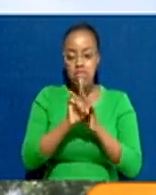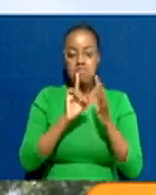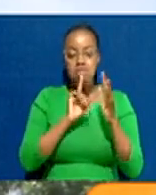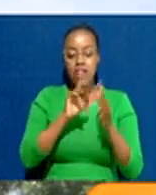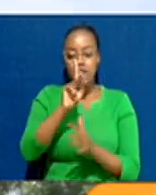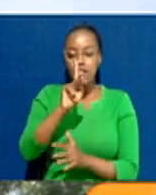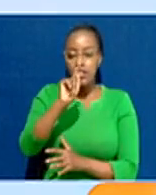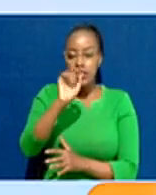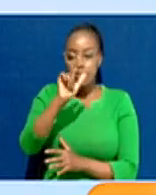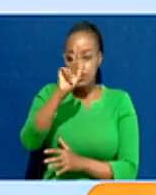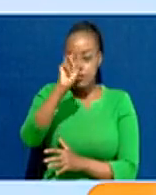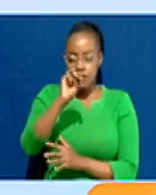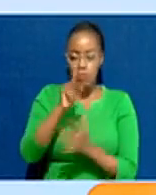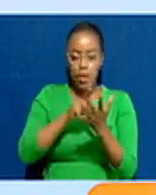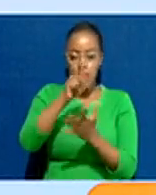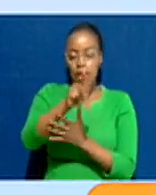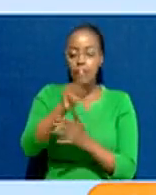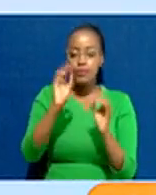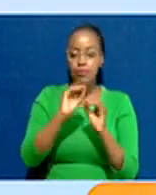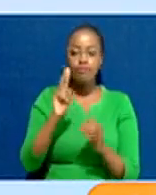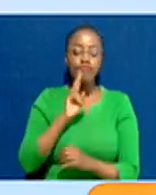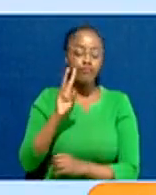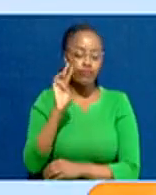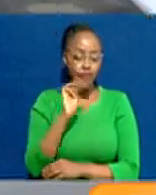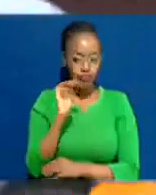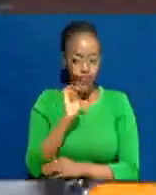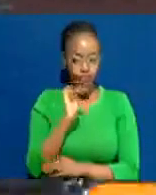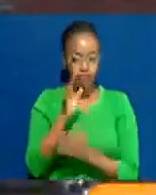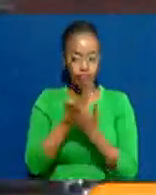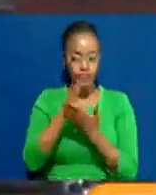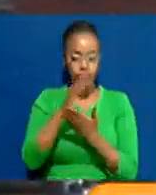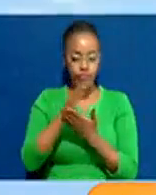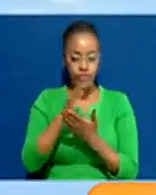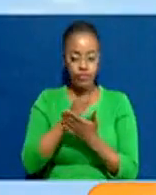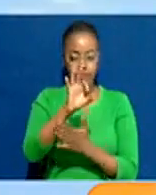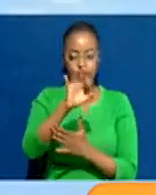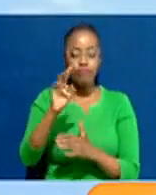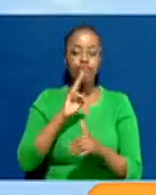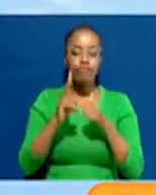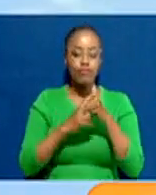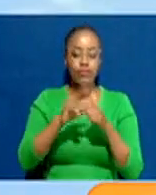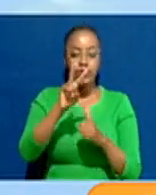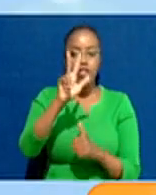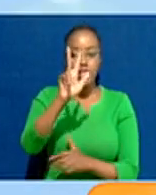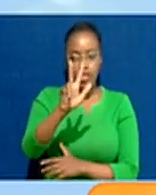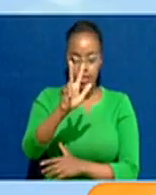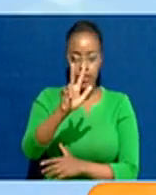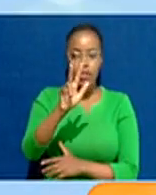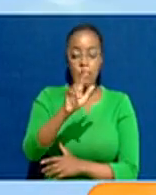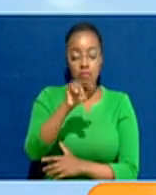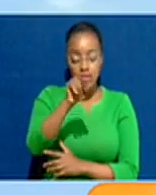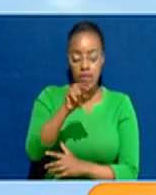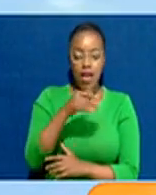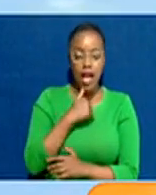to pay American Tower Corporation's 200 million shillings in rental fees for 723 masts.